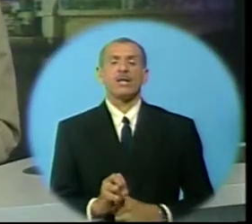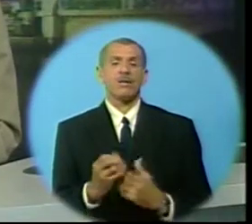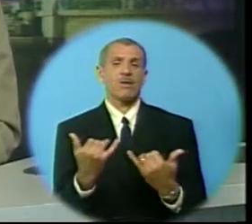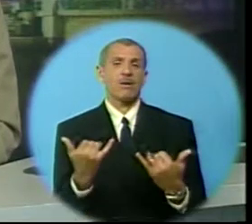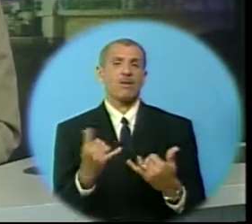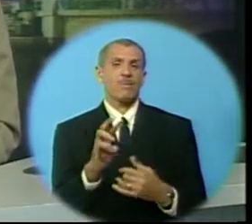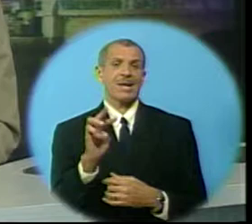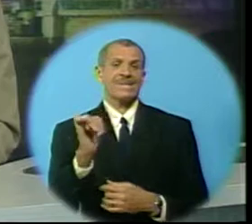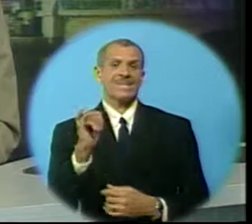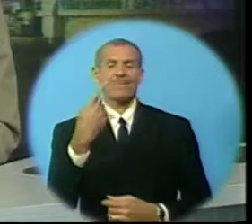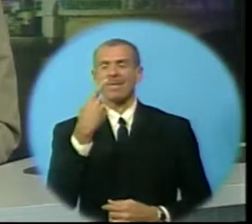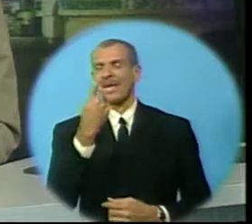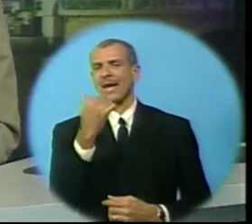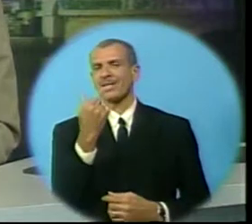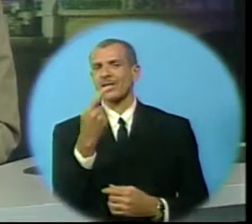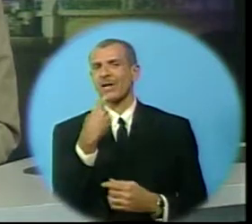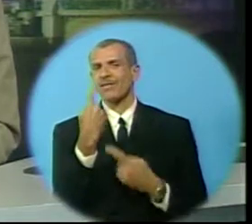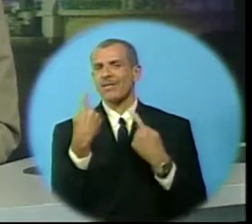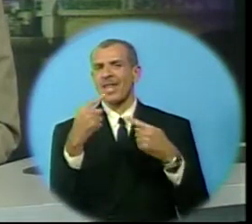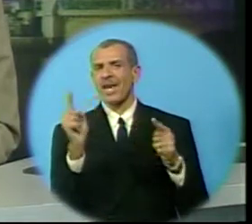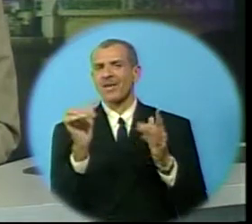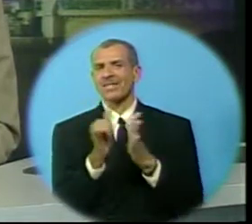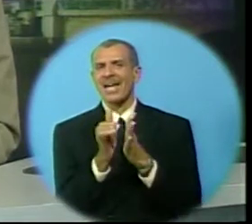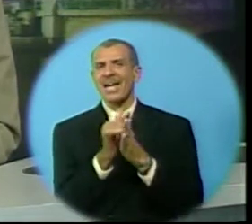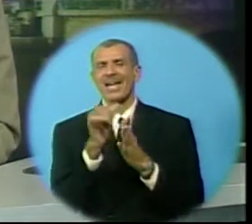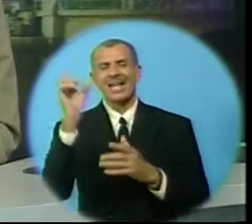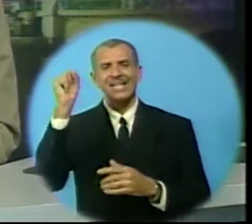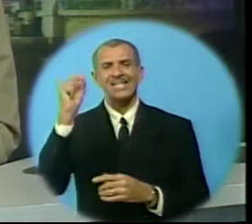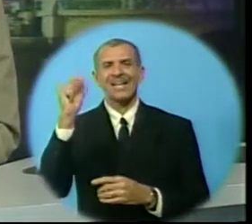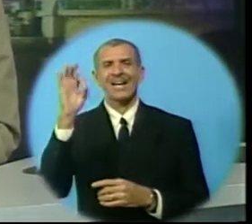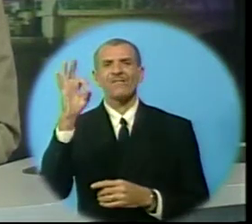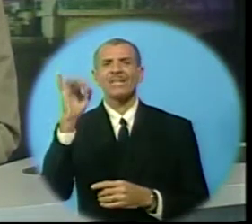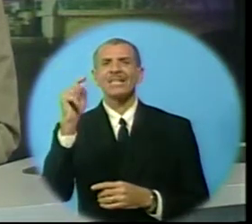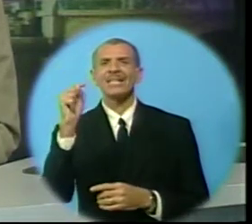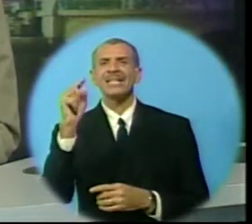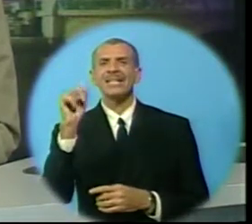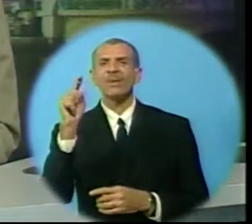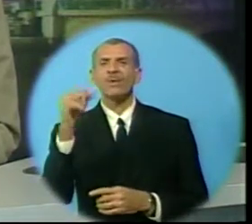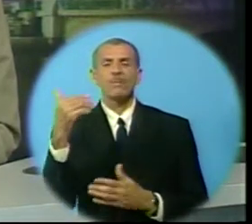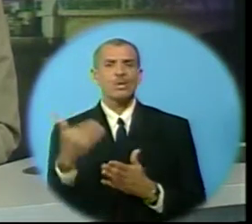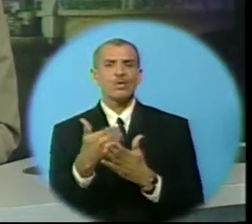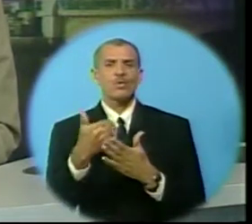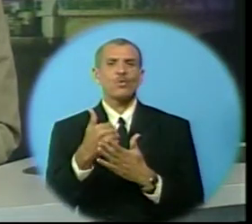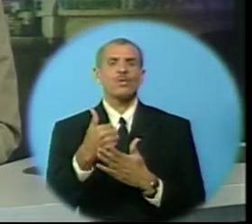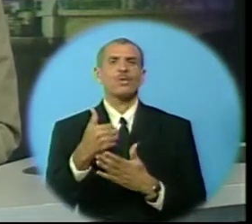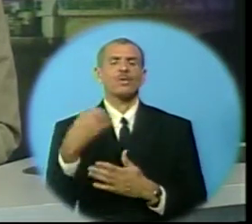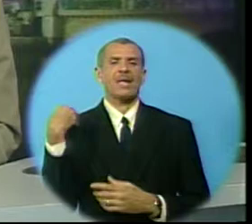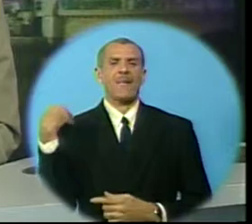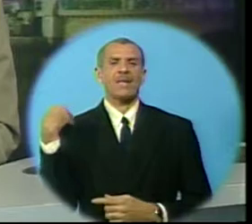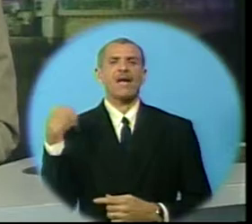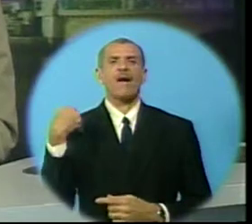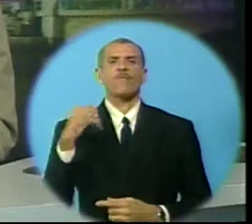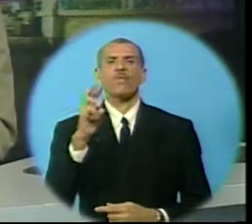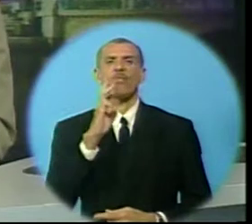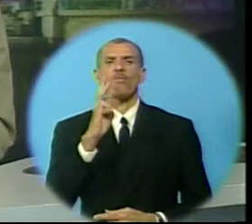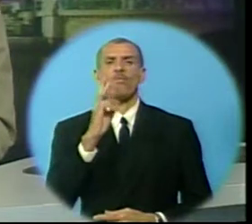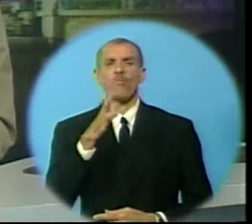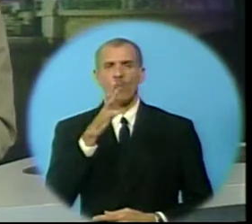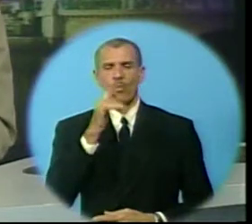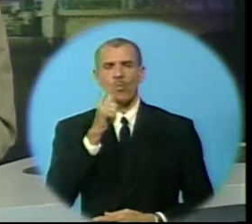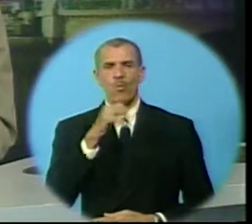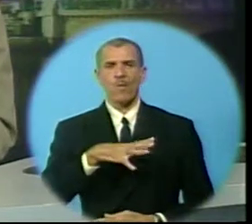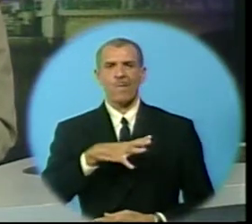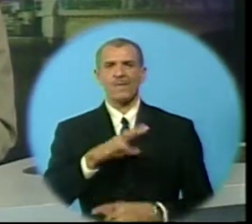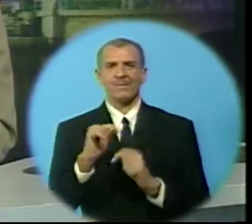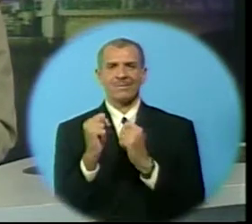the WICB has also announced that Stephanie Taylor will be the new captain of the women's team. That Jamaican lady